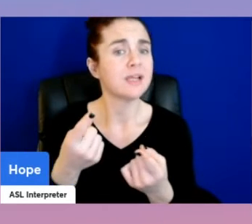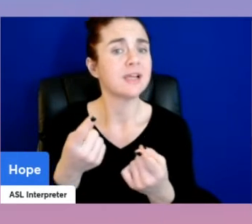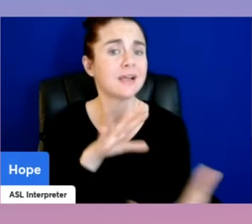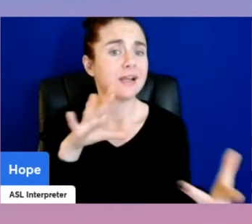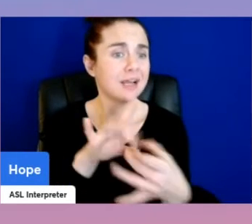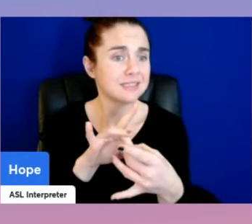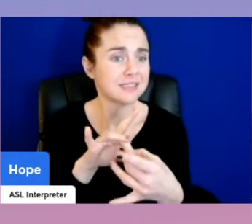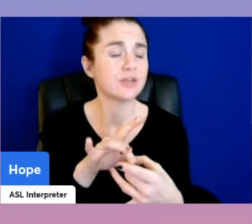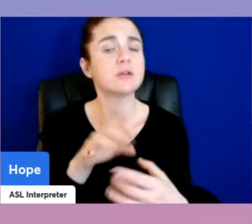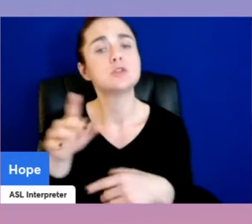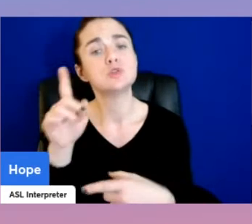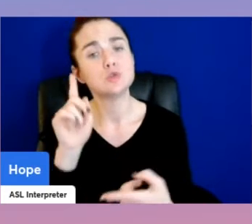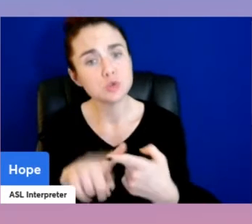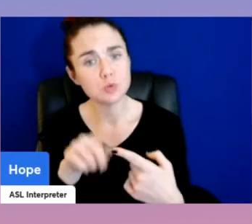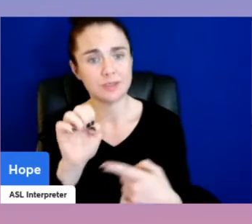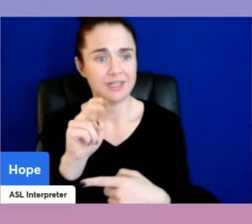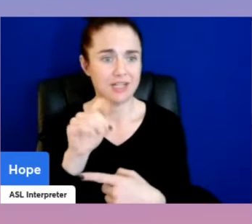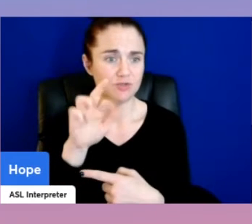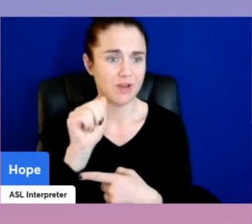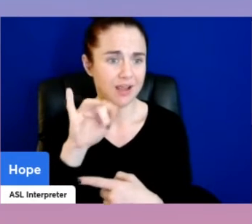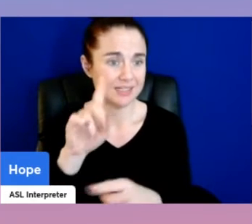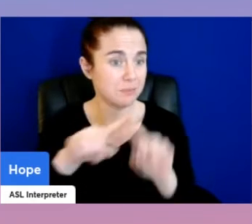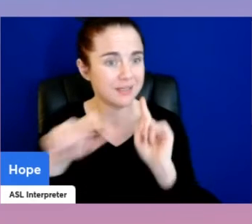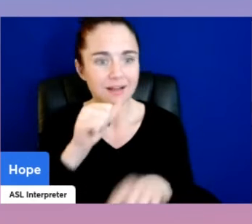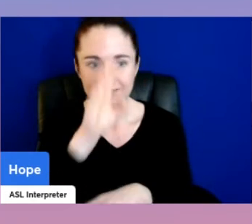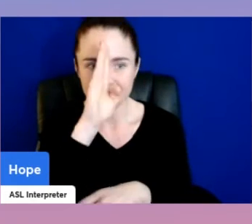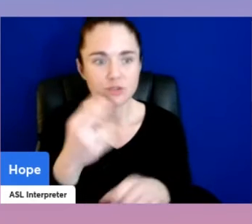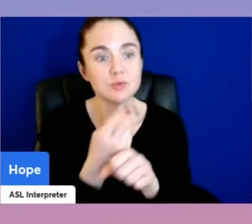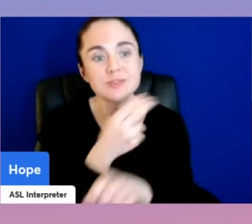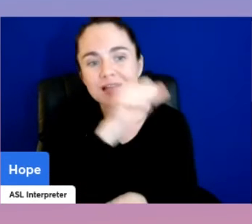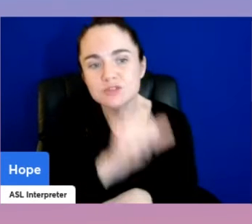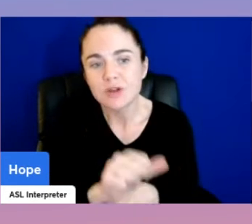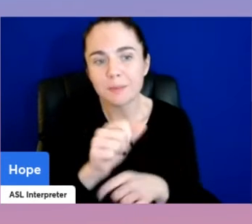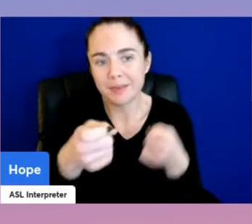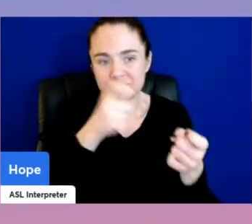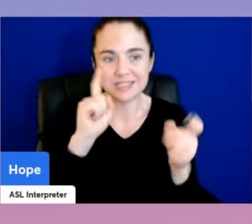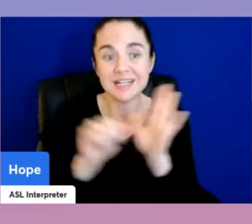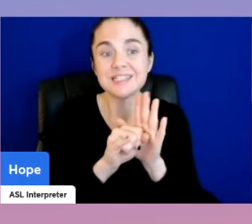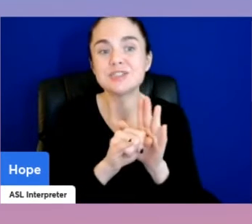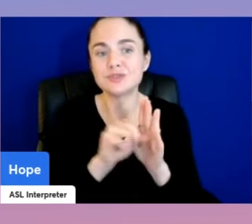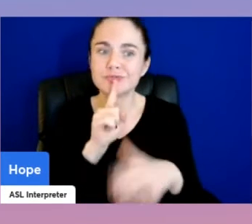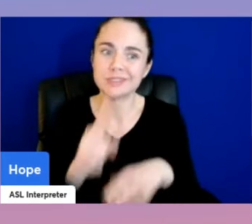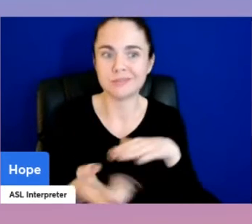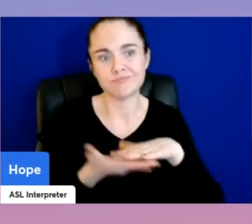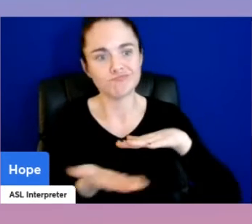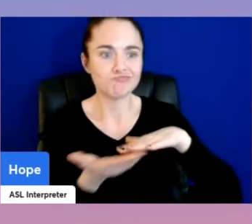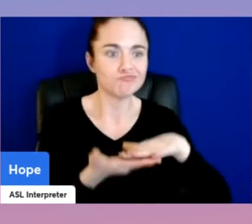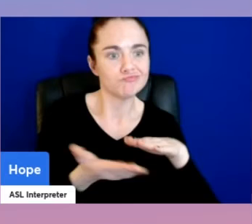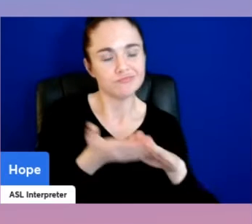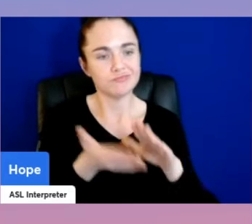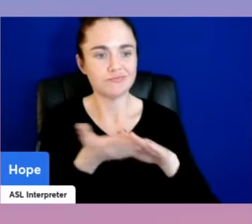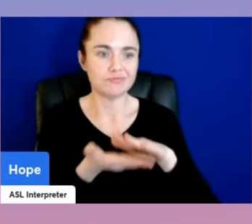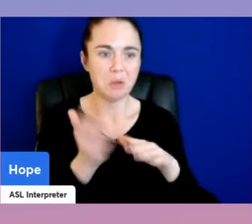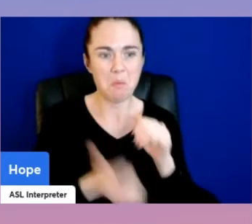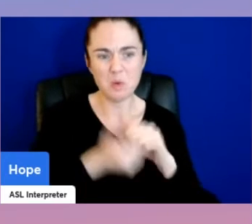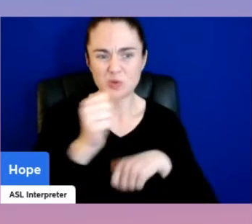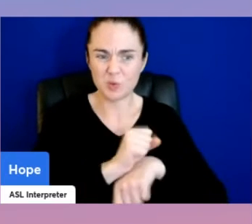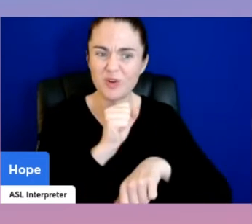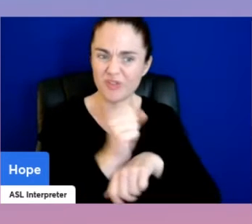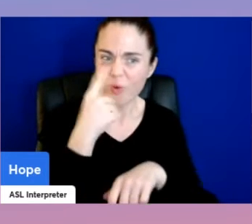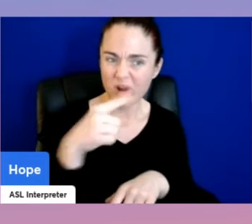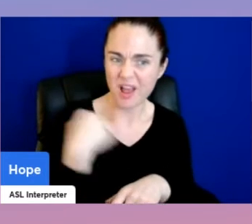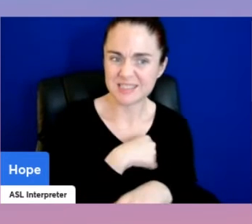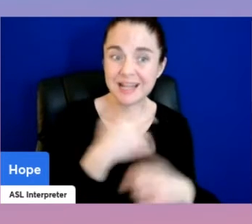but not explicitly. We've been using Azure Managed Identity to do most of the work for us. Now we really want to be able to